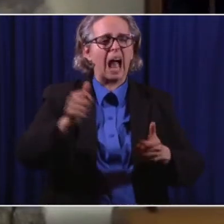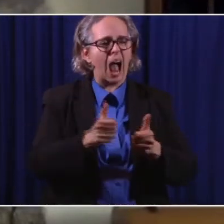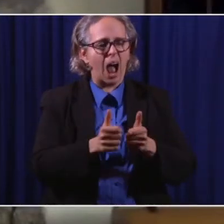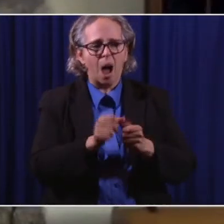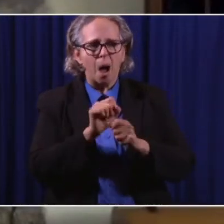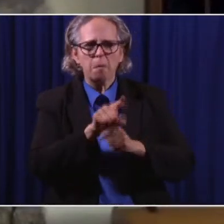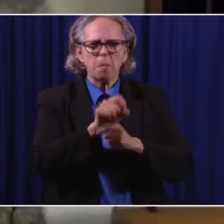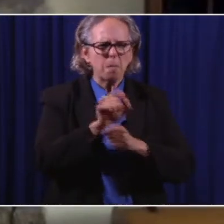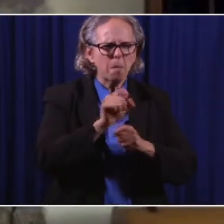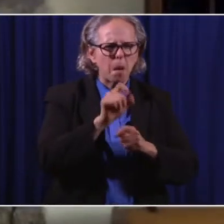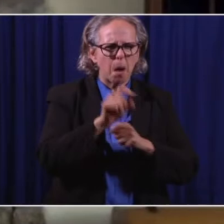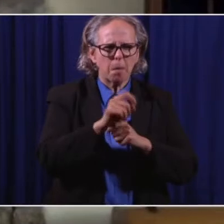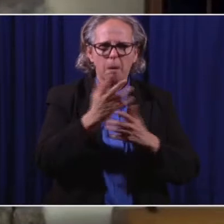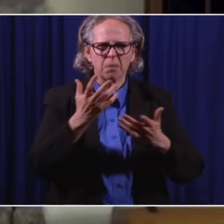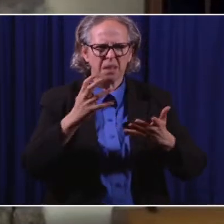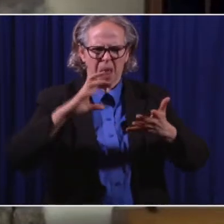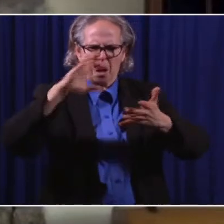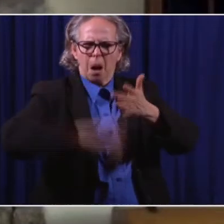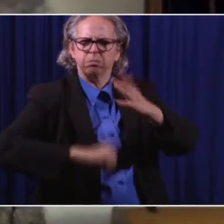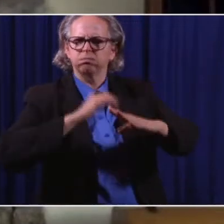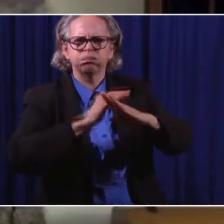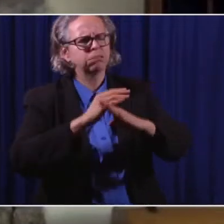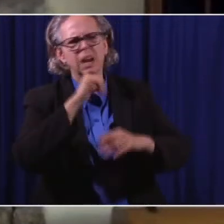do. But look,